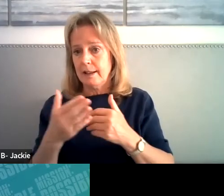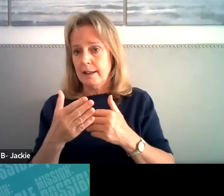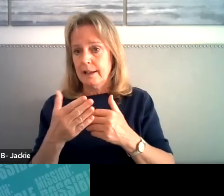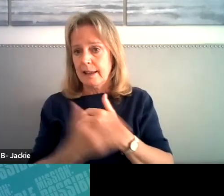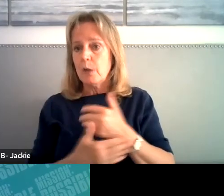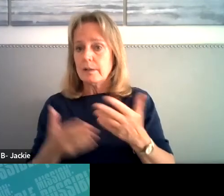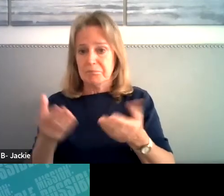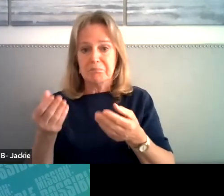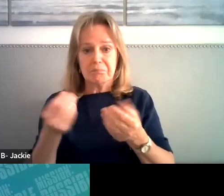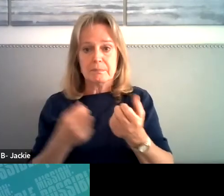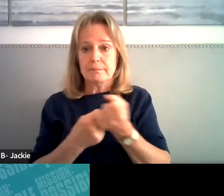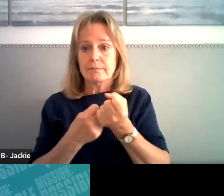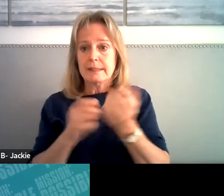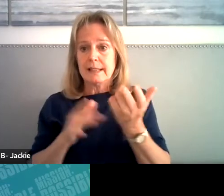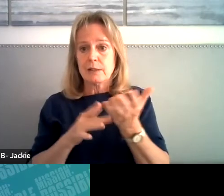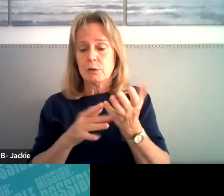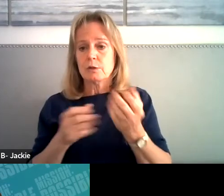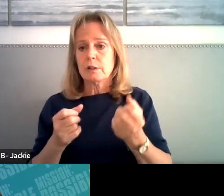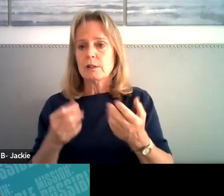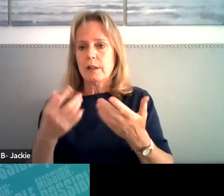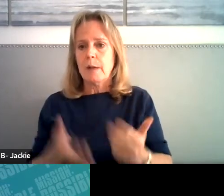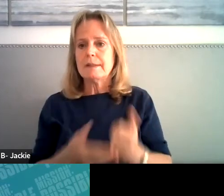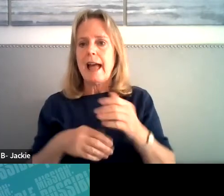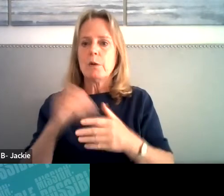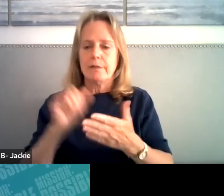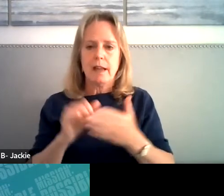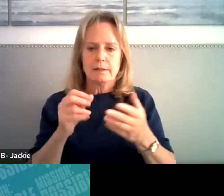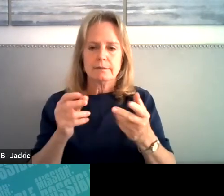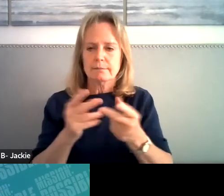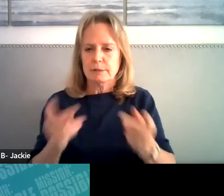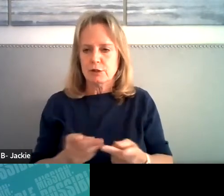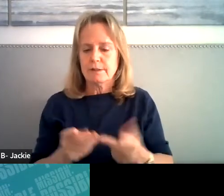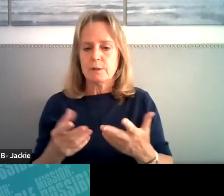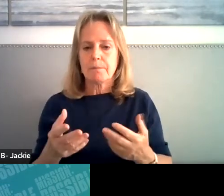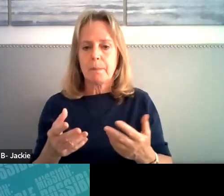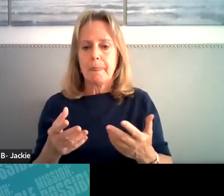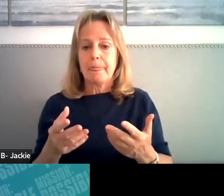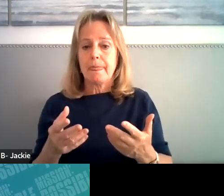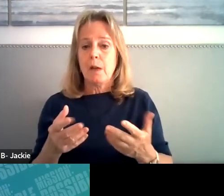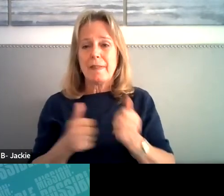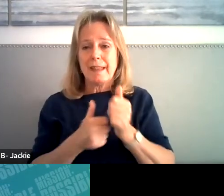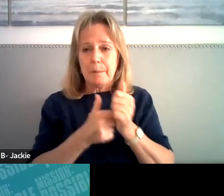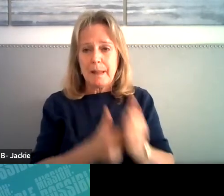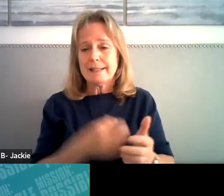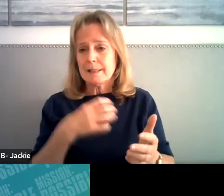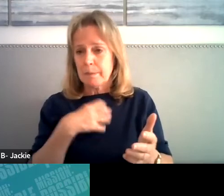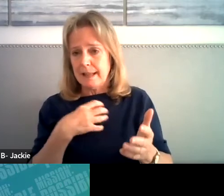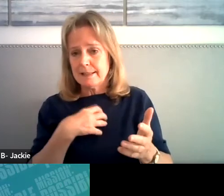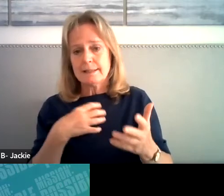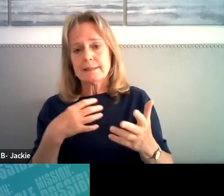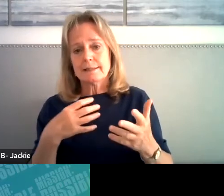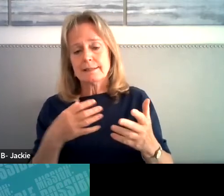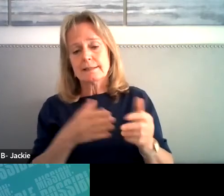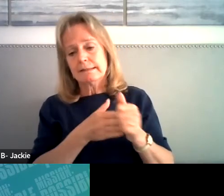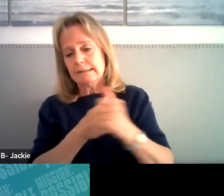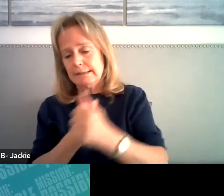technical assistance to help us out of differentiated assistance. So with those compliance complaints, that also led